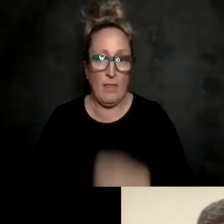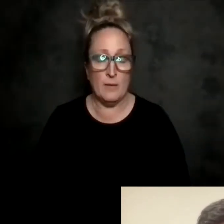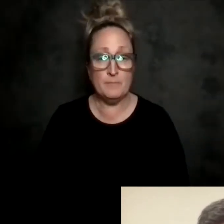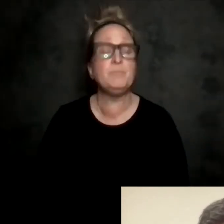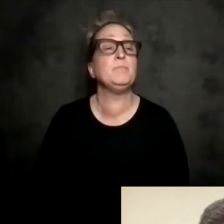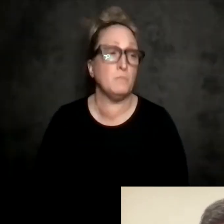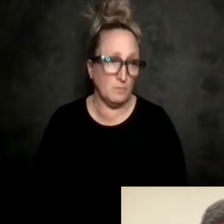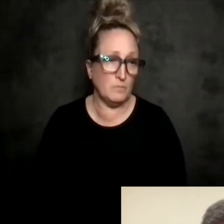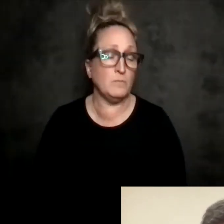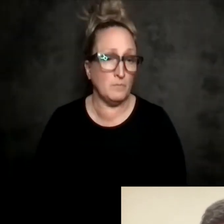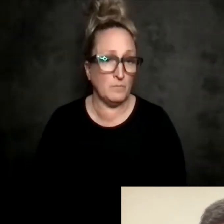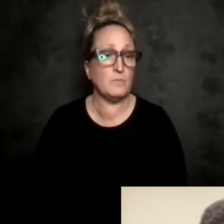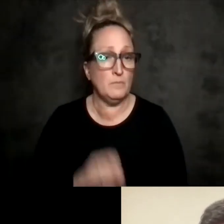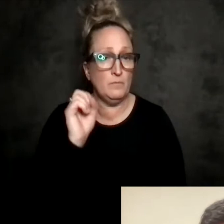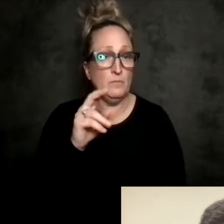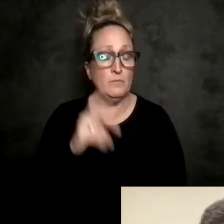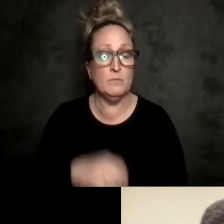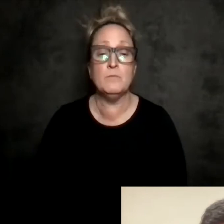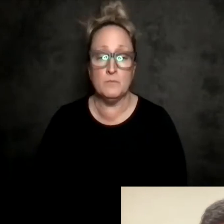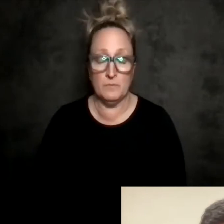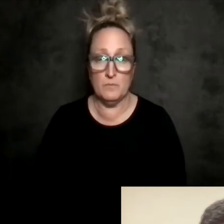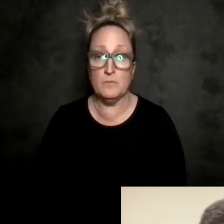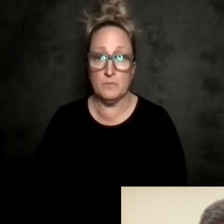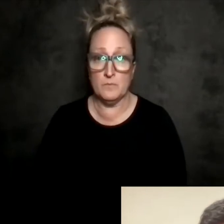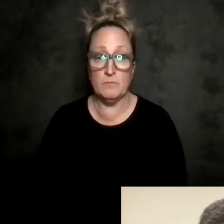All right. And